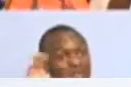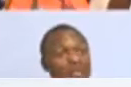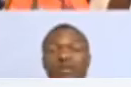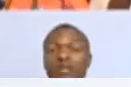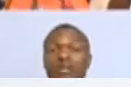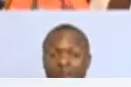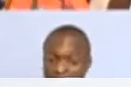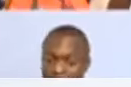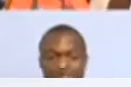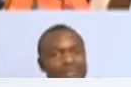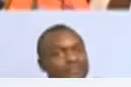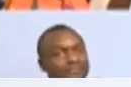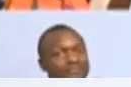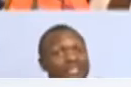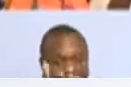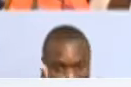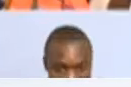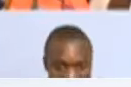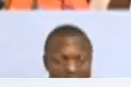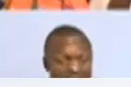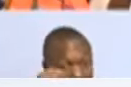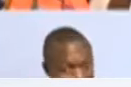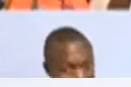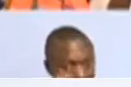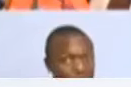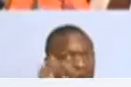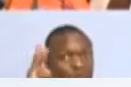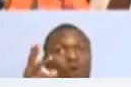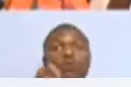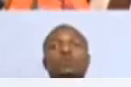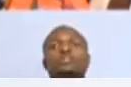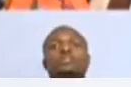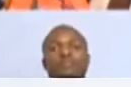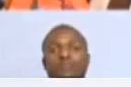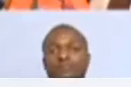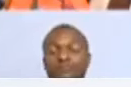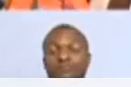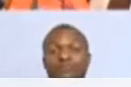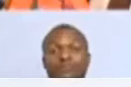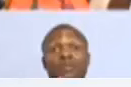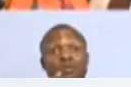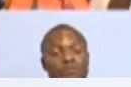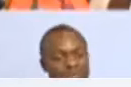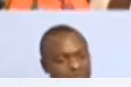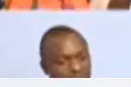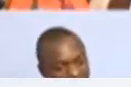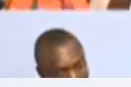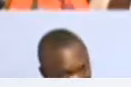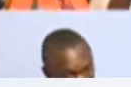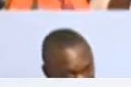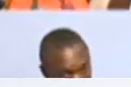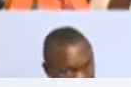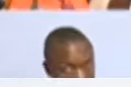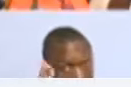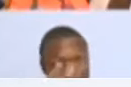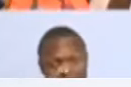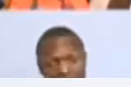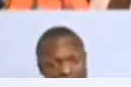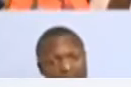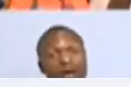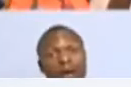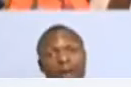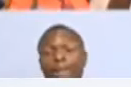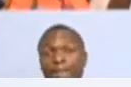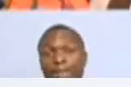affiliation. This fight will continue. And let's just work together. And you will see how many more desks we